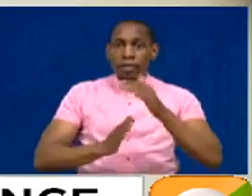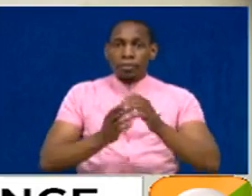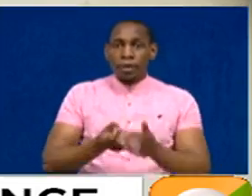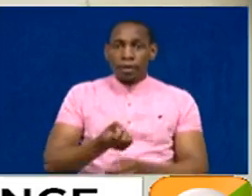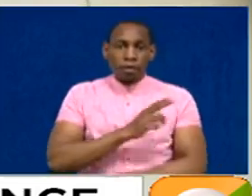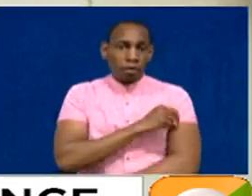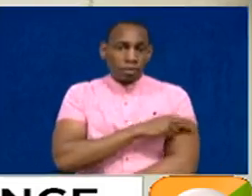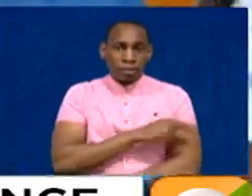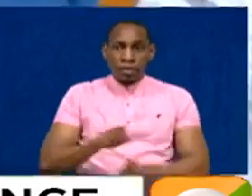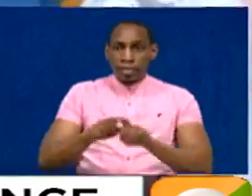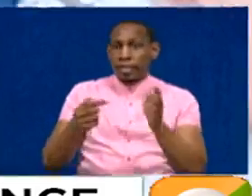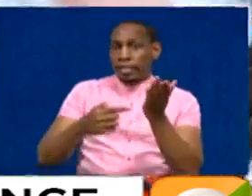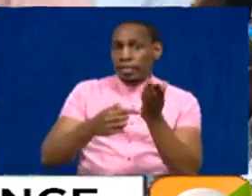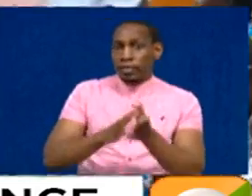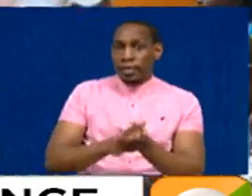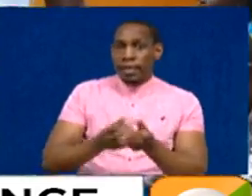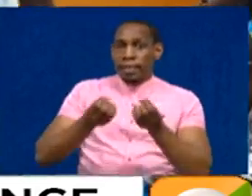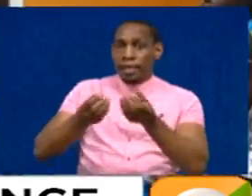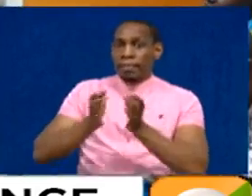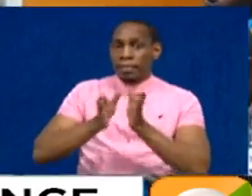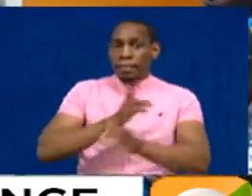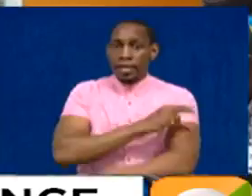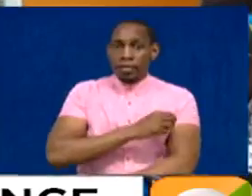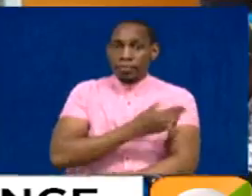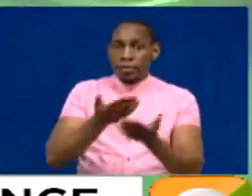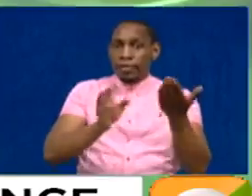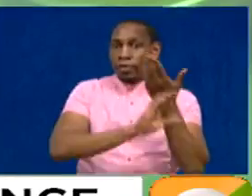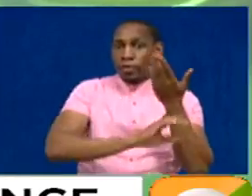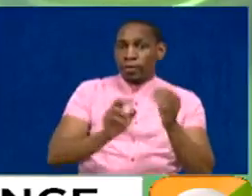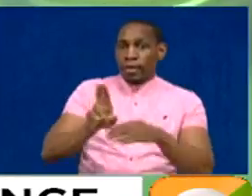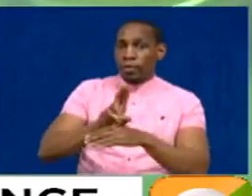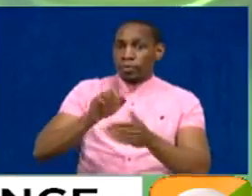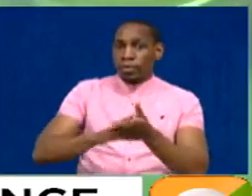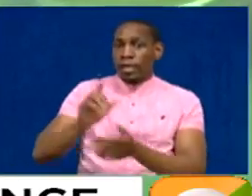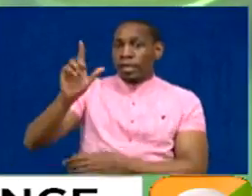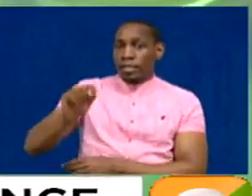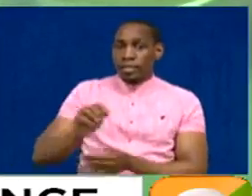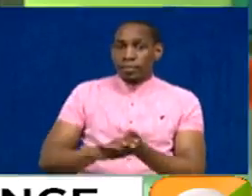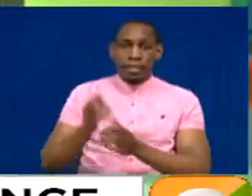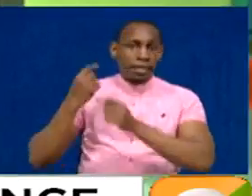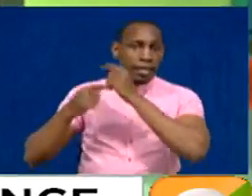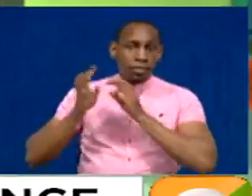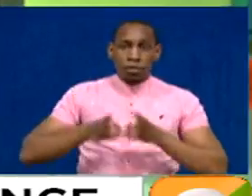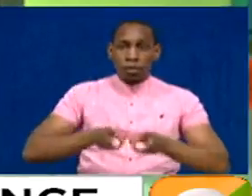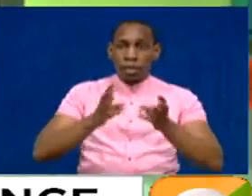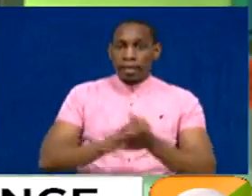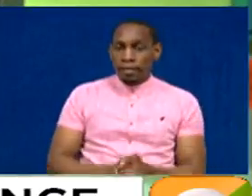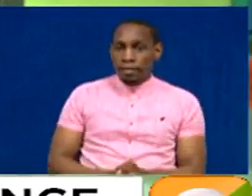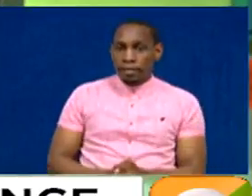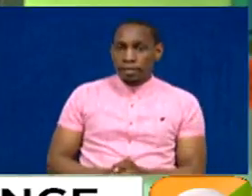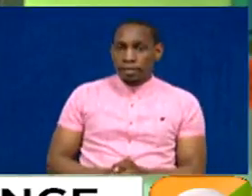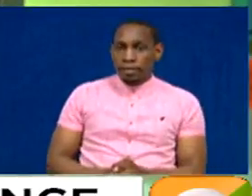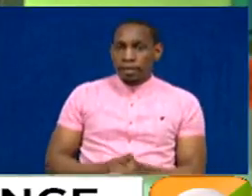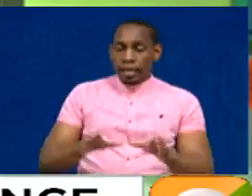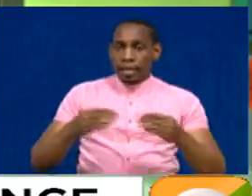medical facility with such technology, a majority of public hospitals in the country utilize a cheaper manual method. Okay, getting a